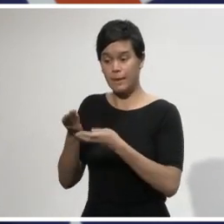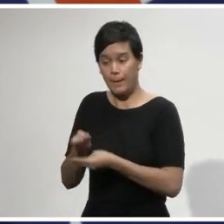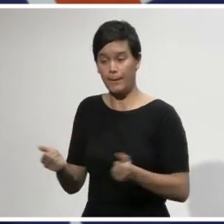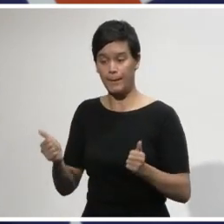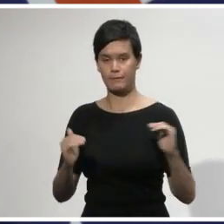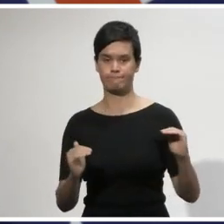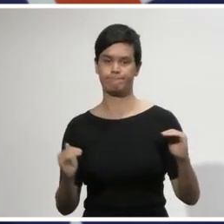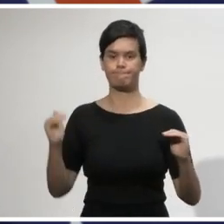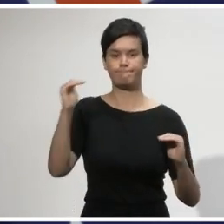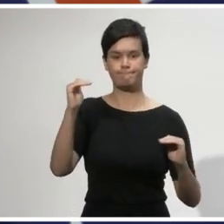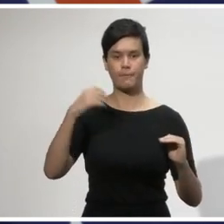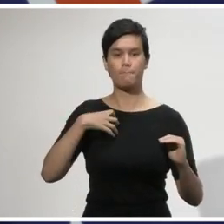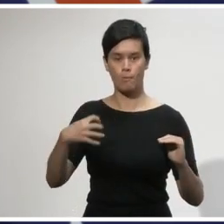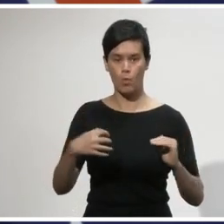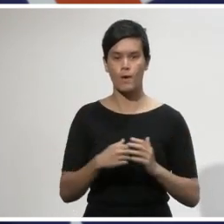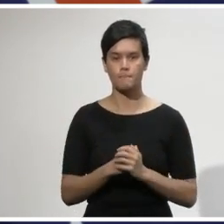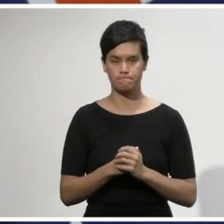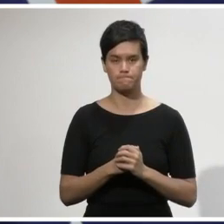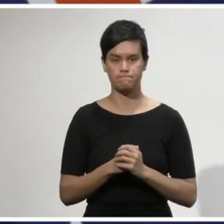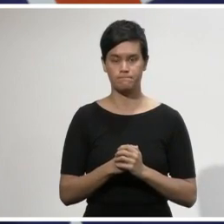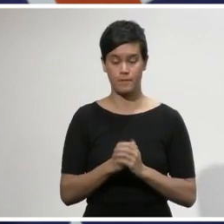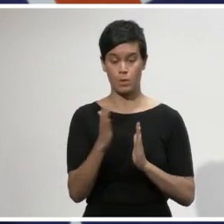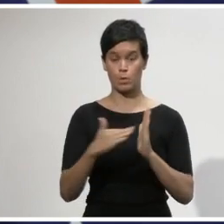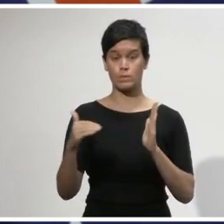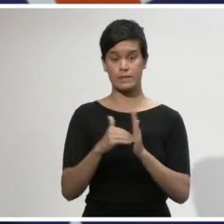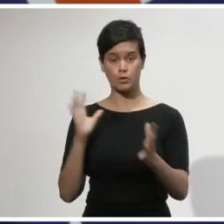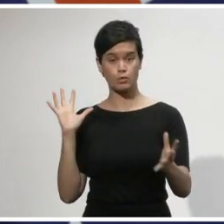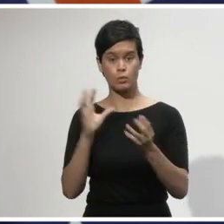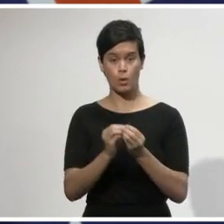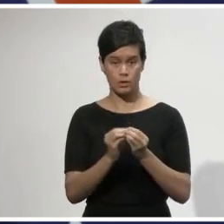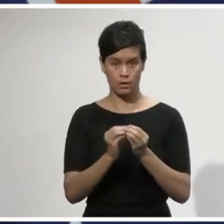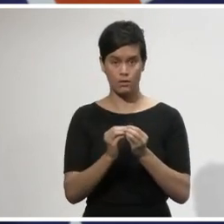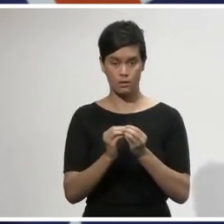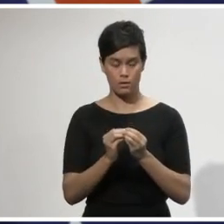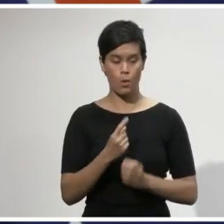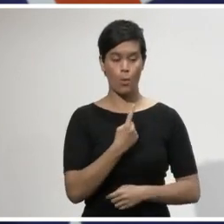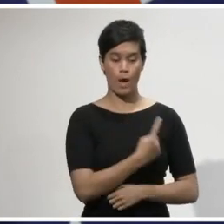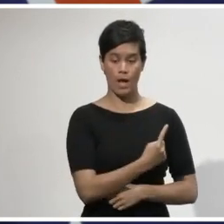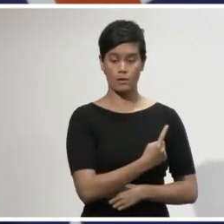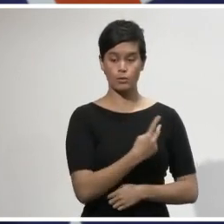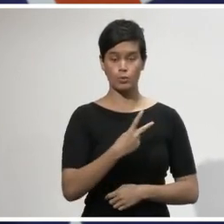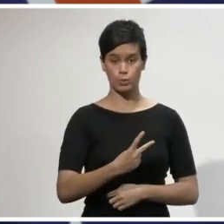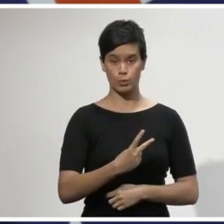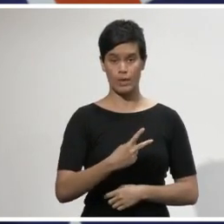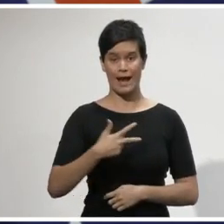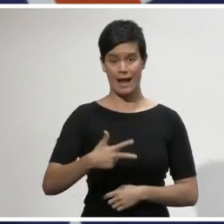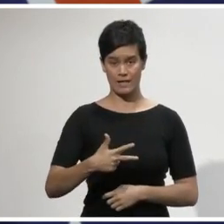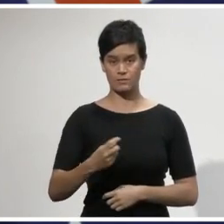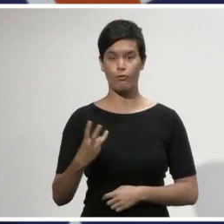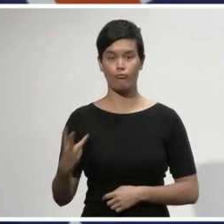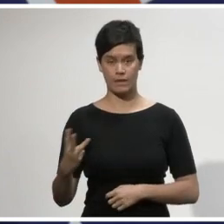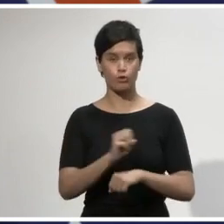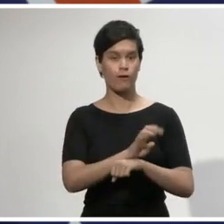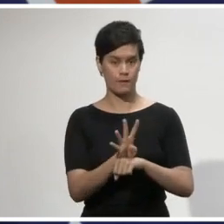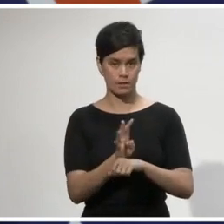combined total of confirmed and probable cases in New Zealand is 1,283.